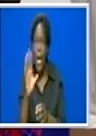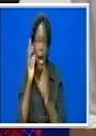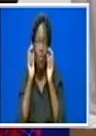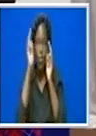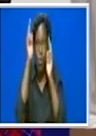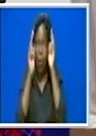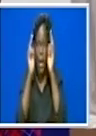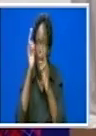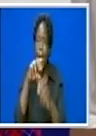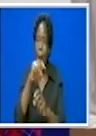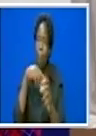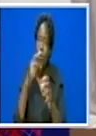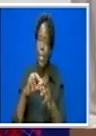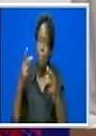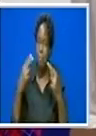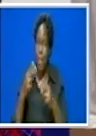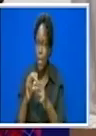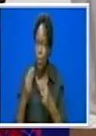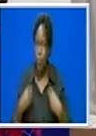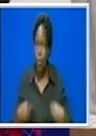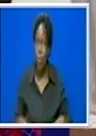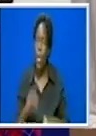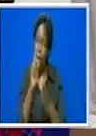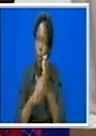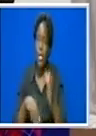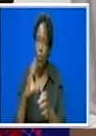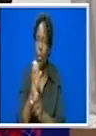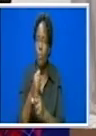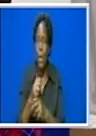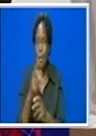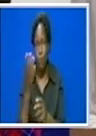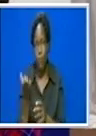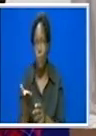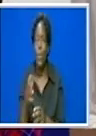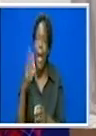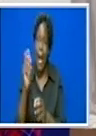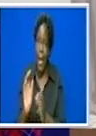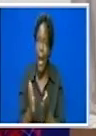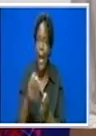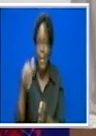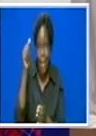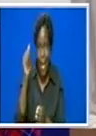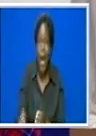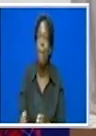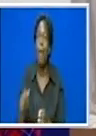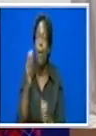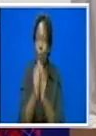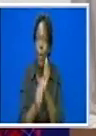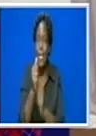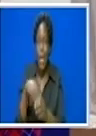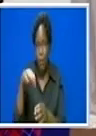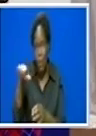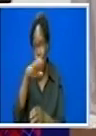about the piece of cloth, uh-huh, what it was meant for. I had the hammer, which everybody else was scared